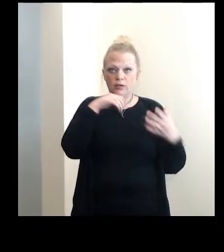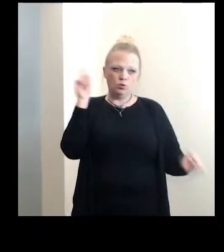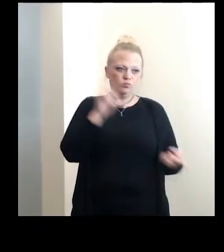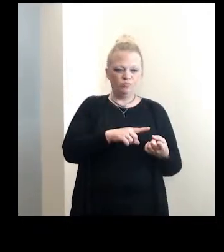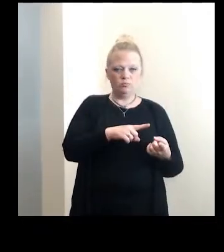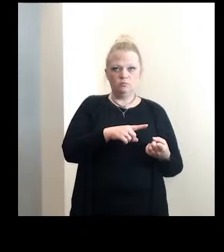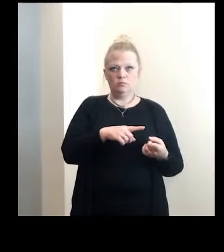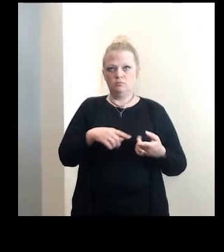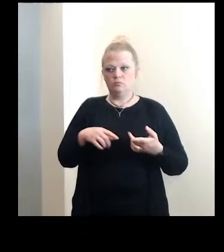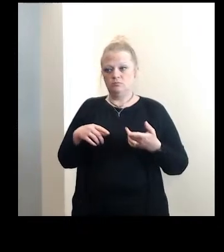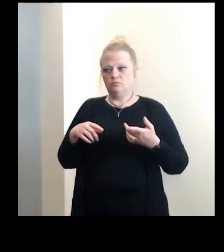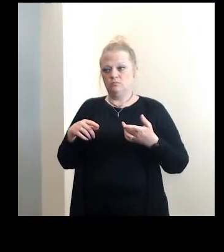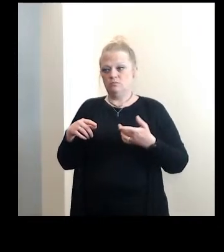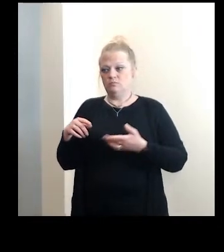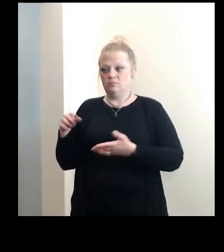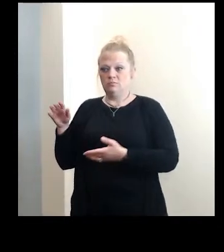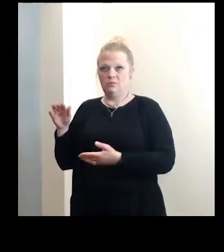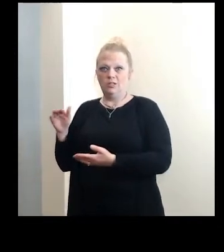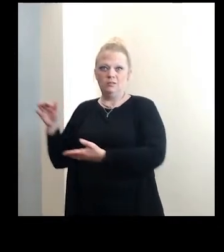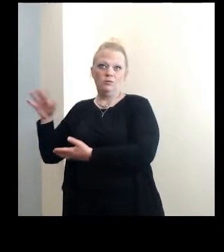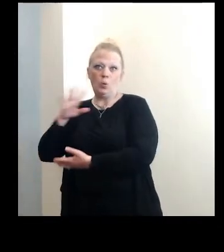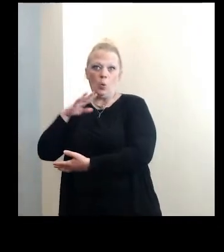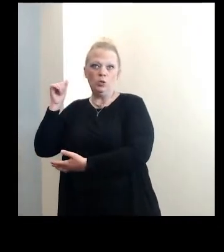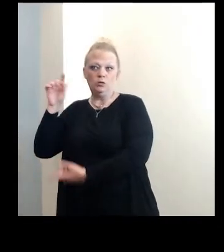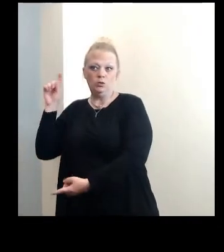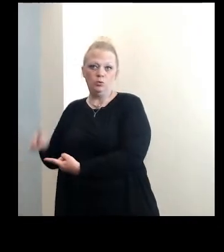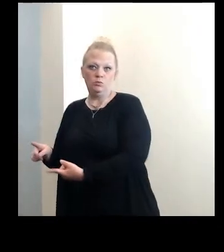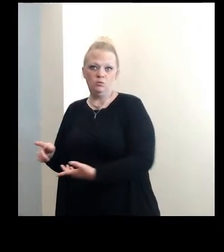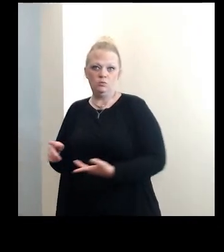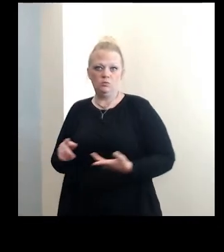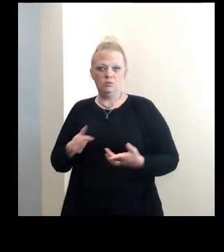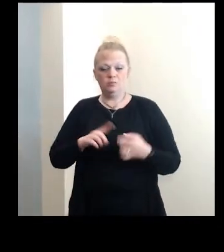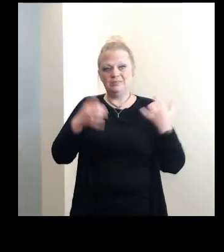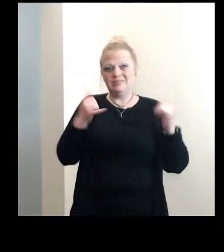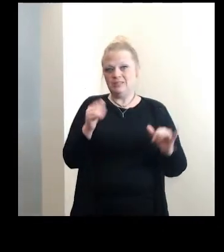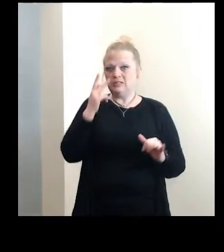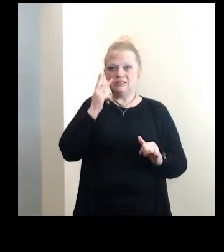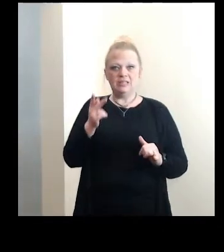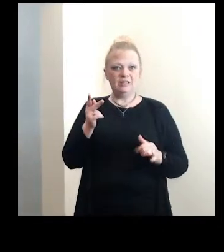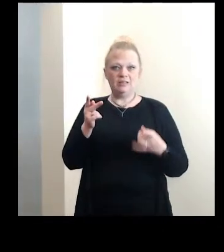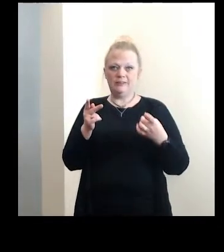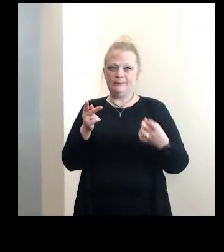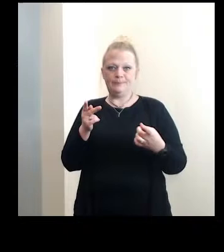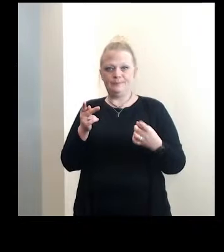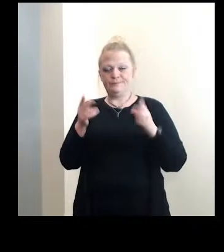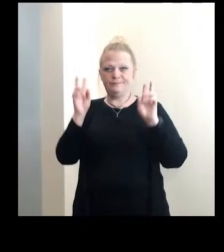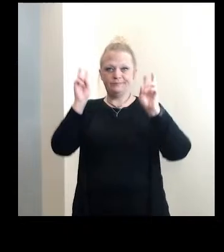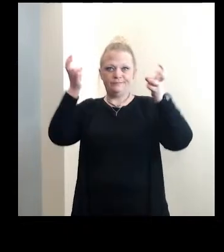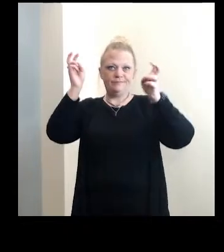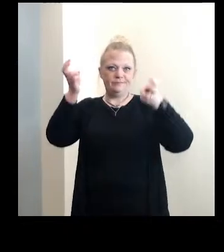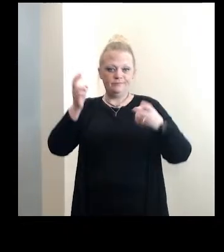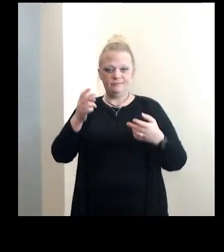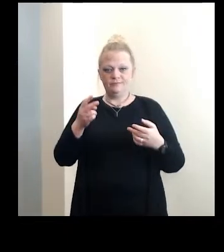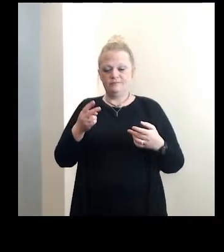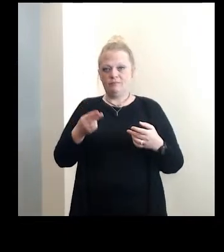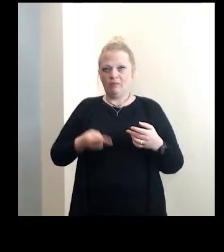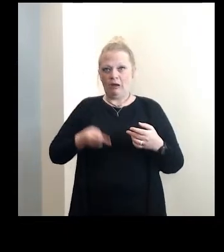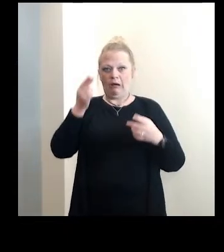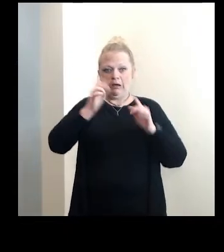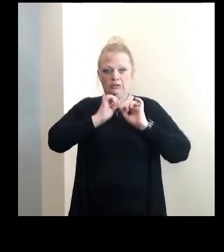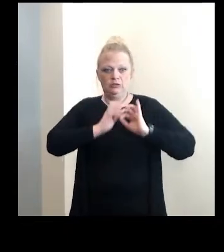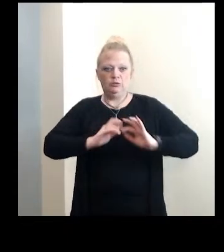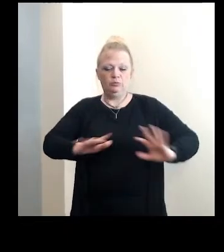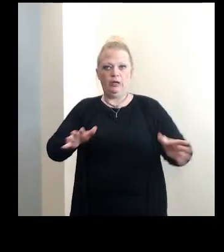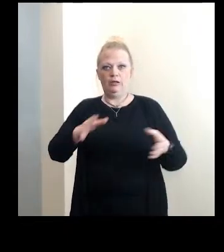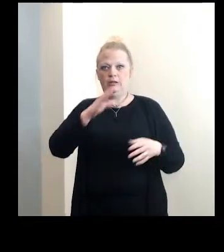We've seen huge drops recently in the older age population. We're still seeing what we'd consider high rates of transmission in the age